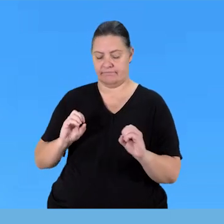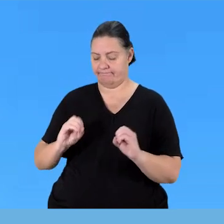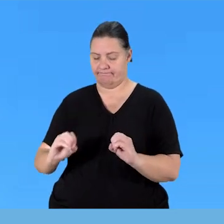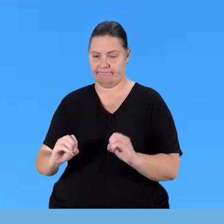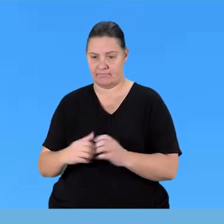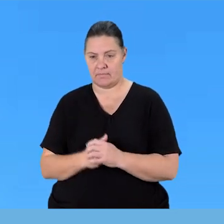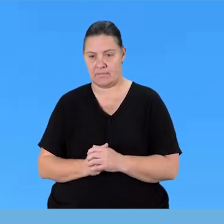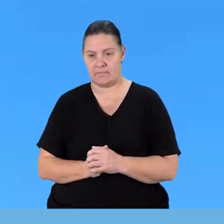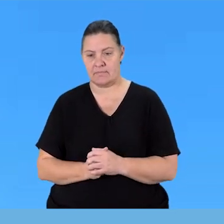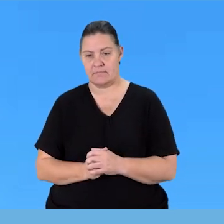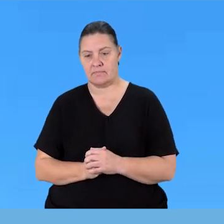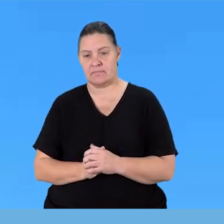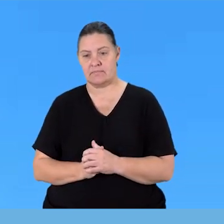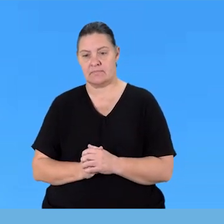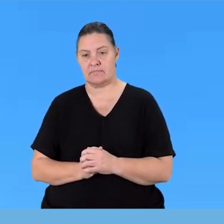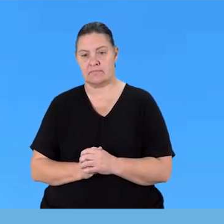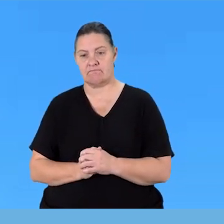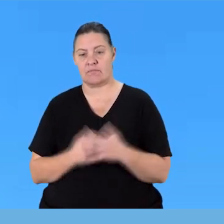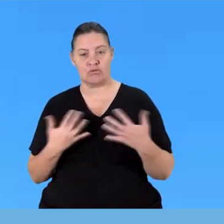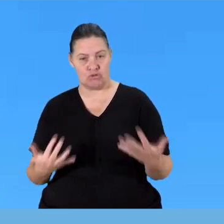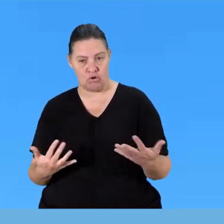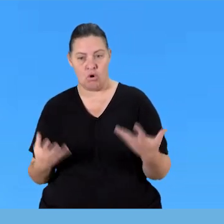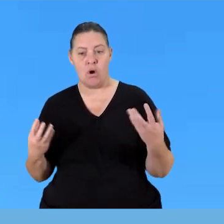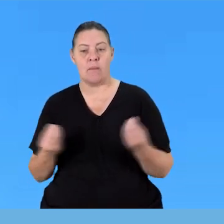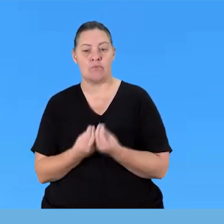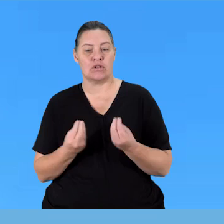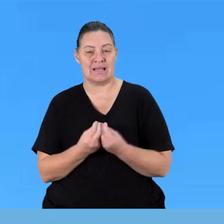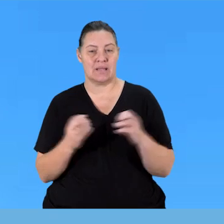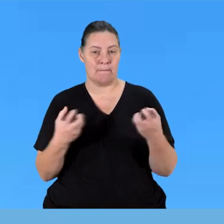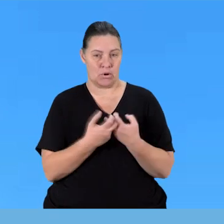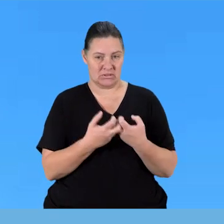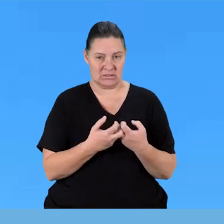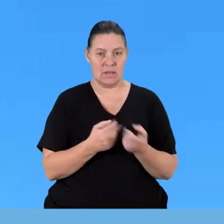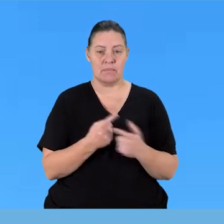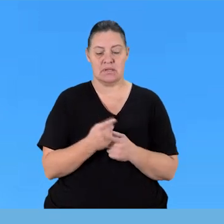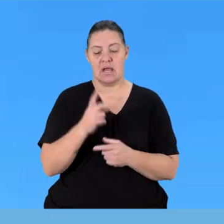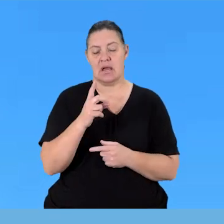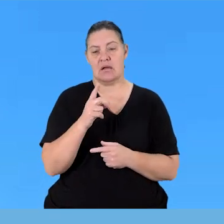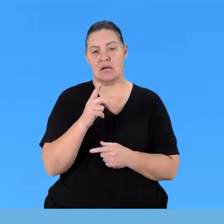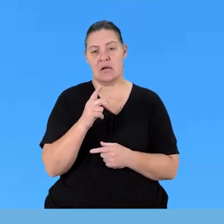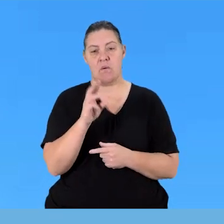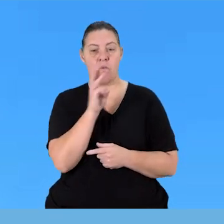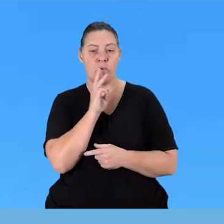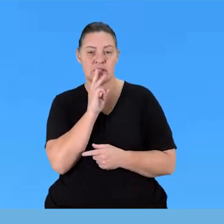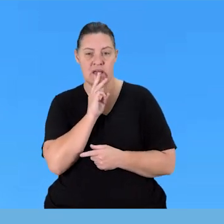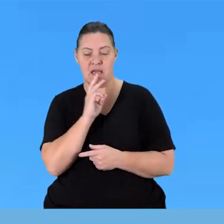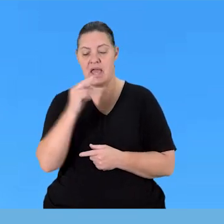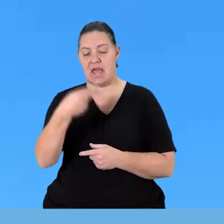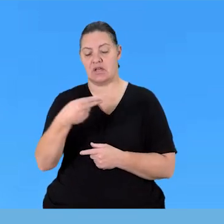there and there. So the product formed here is going to be our water,